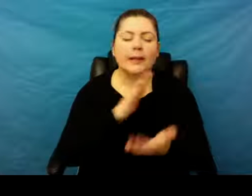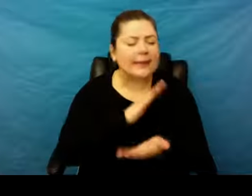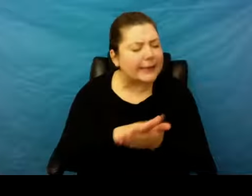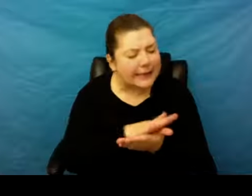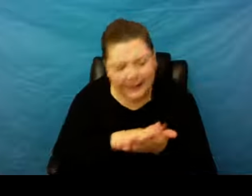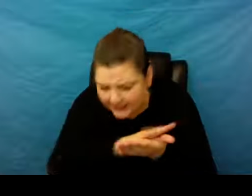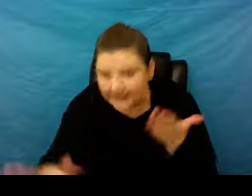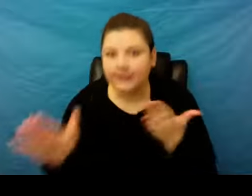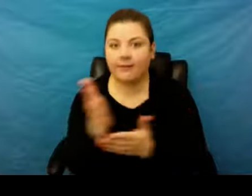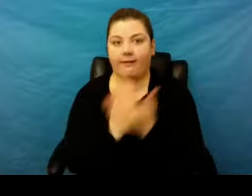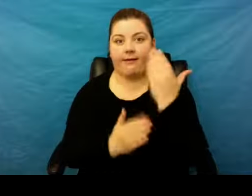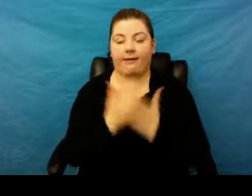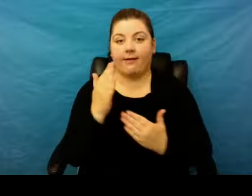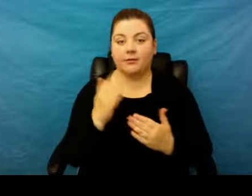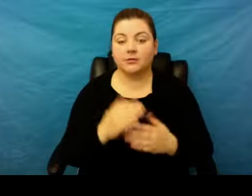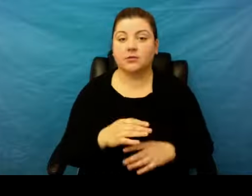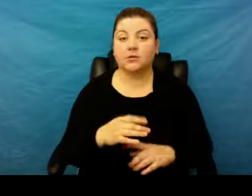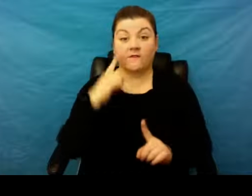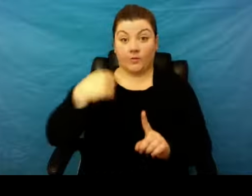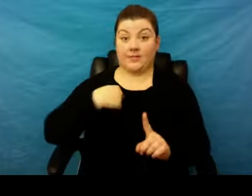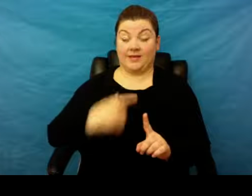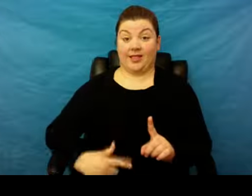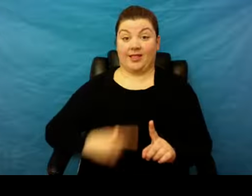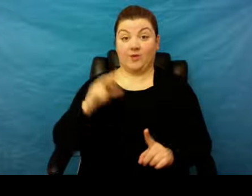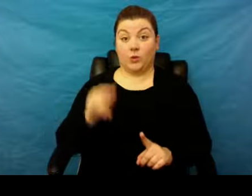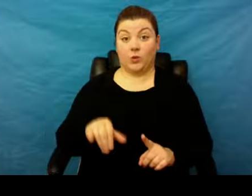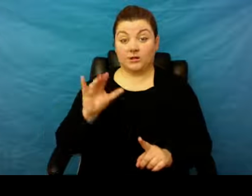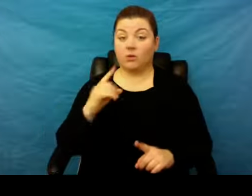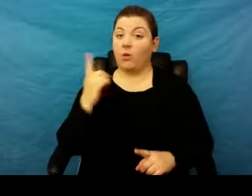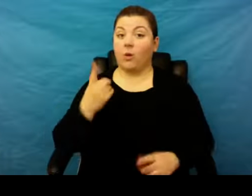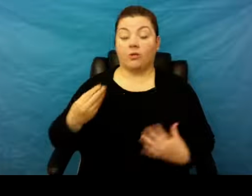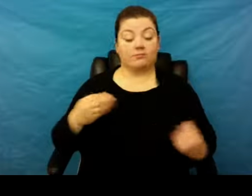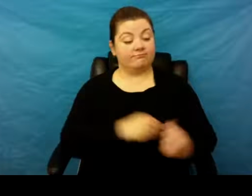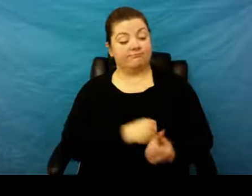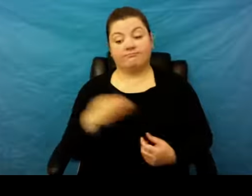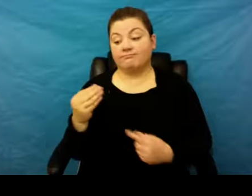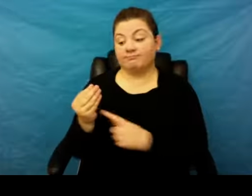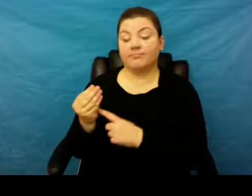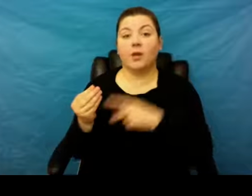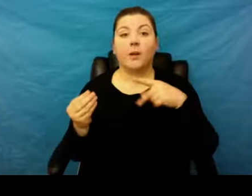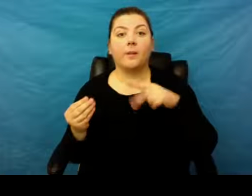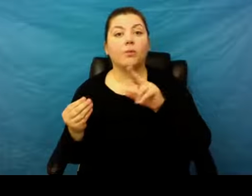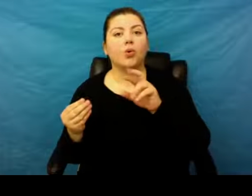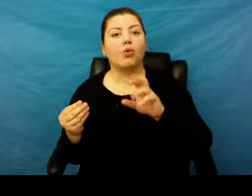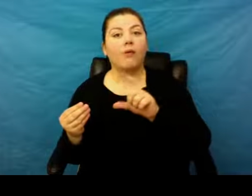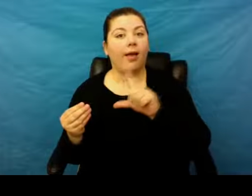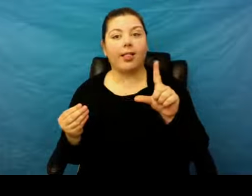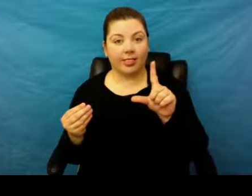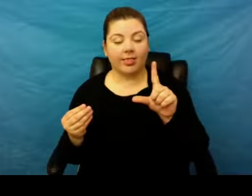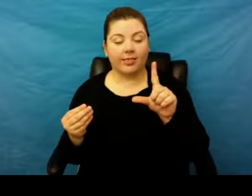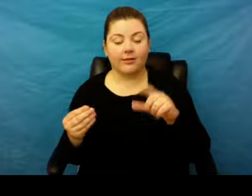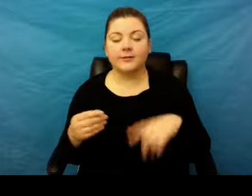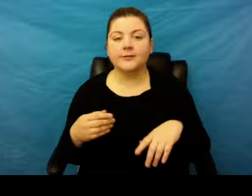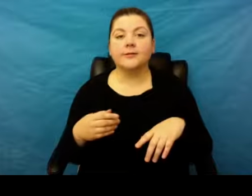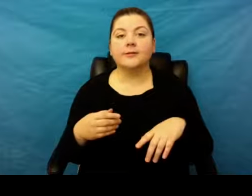for what this means for me in the city is that I walk around with Purell. Is someone not muted?